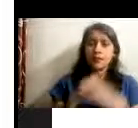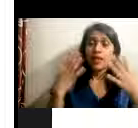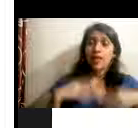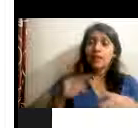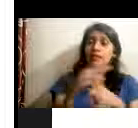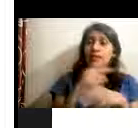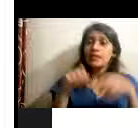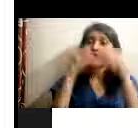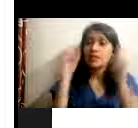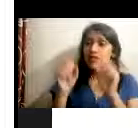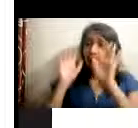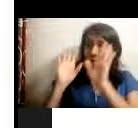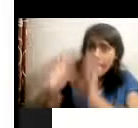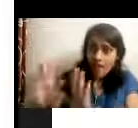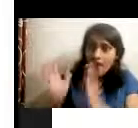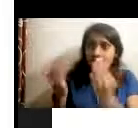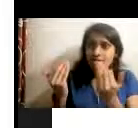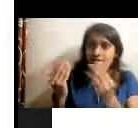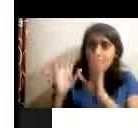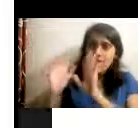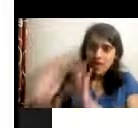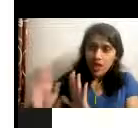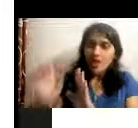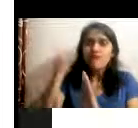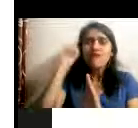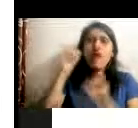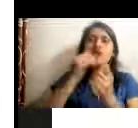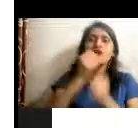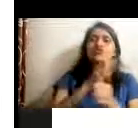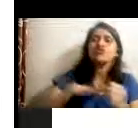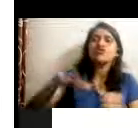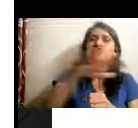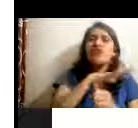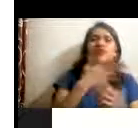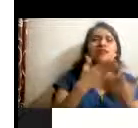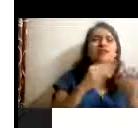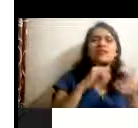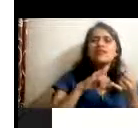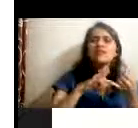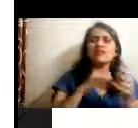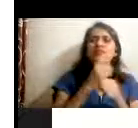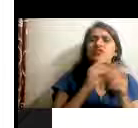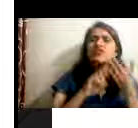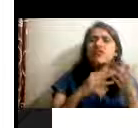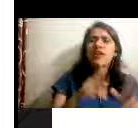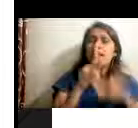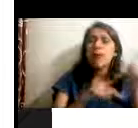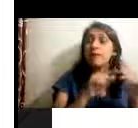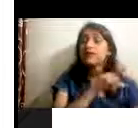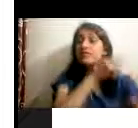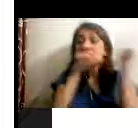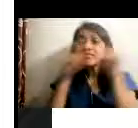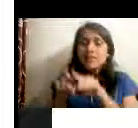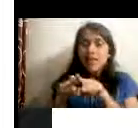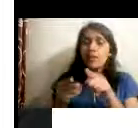system is available for the general public, the same standard, same quality and range should be available